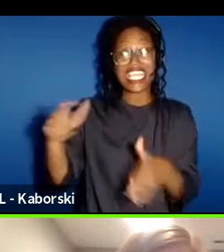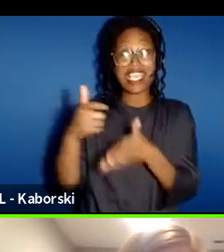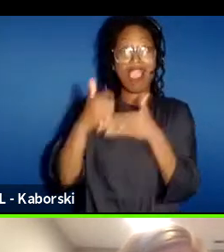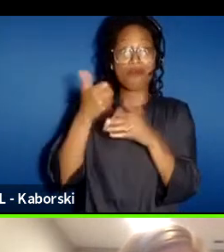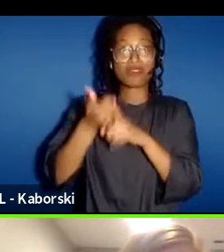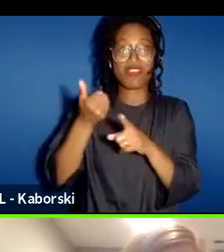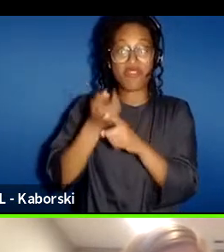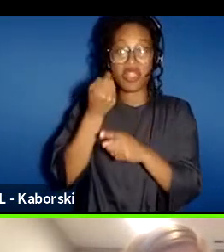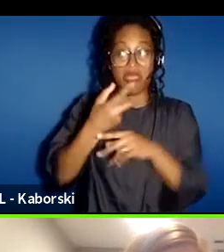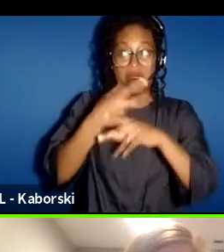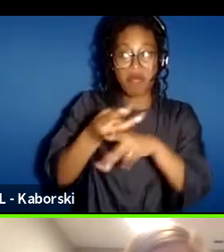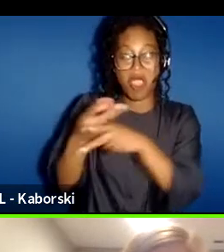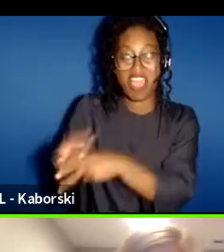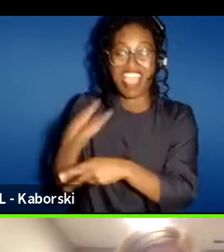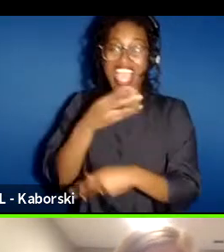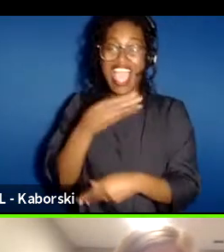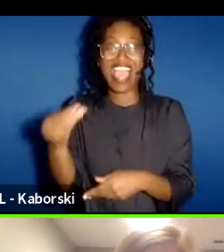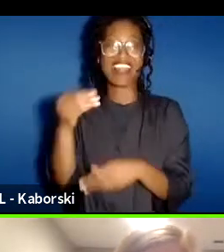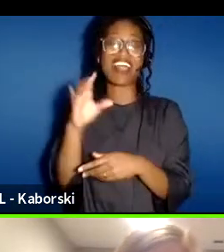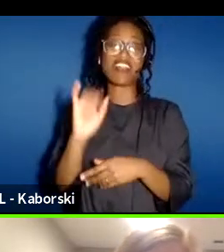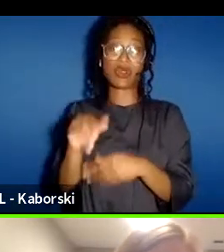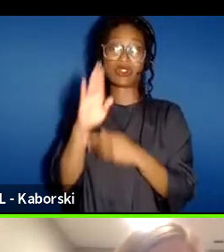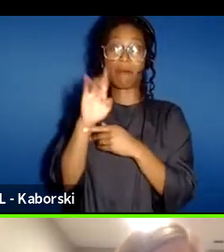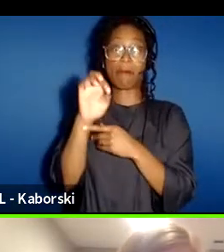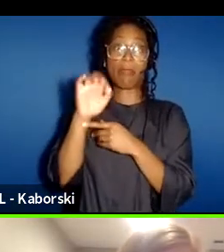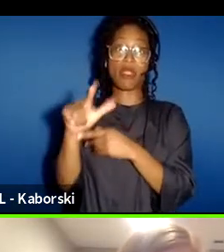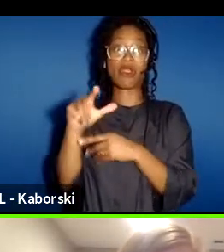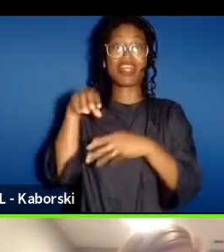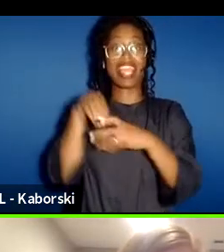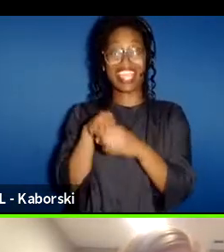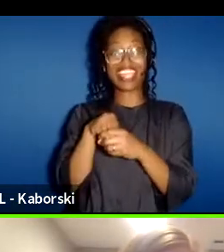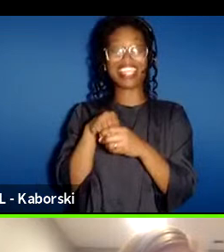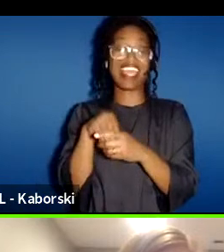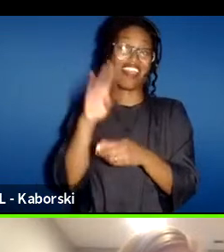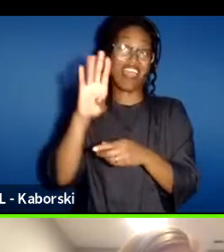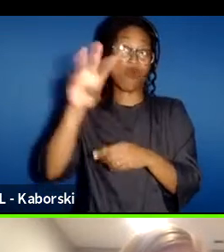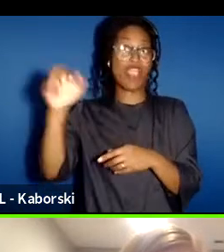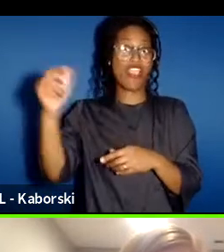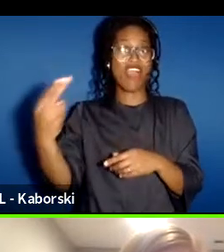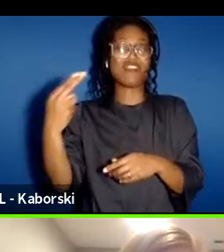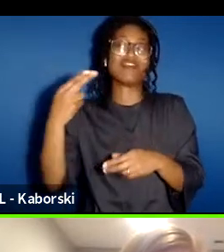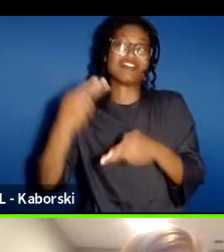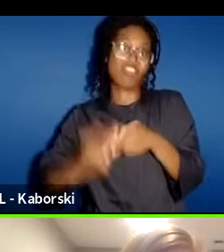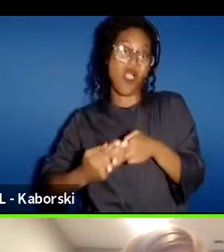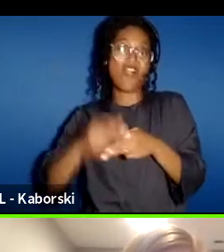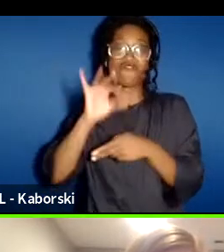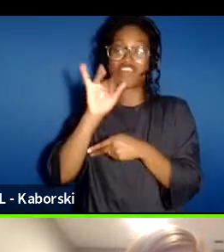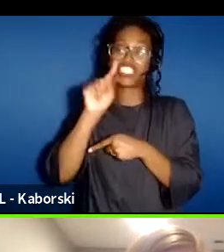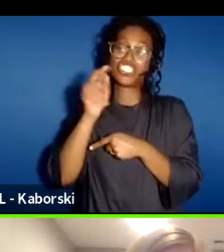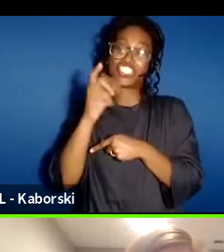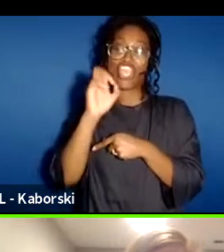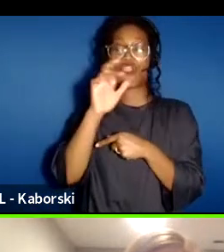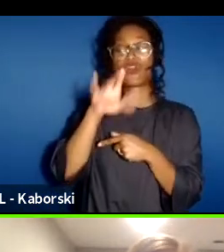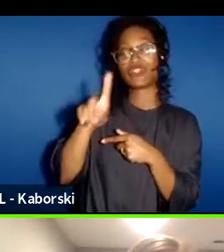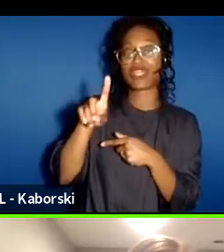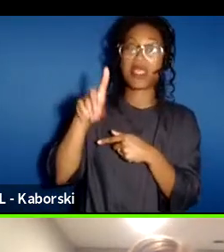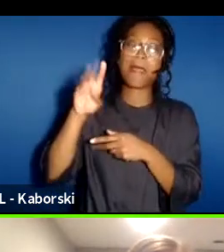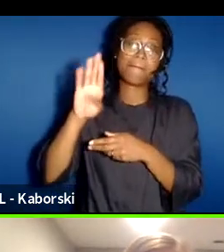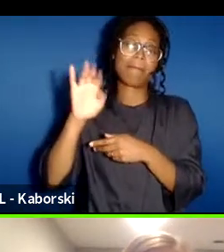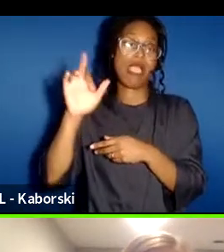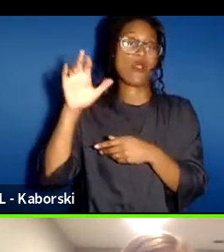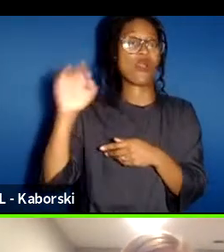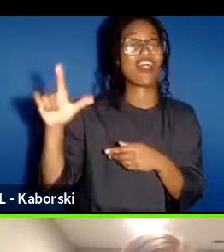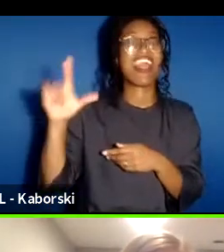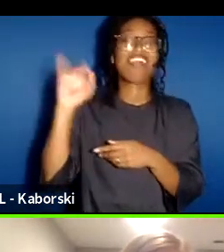of the product, and the best barrels in the warehouse were called Fitzgerald barrels. And so that is where the whole kind of brand